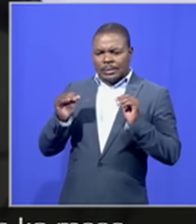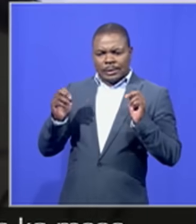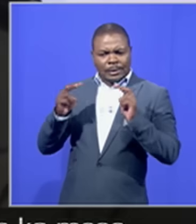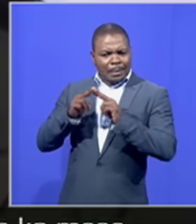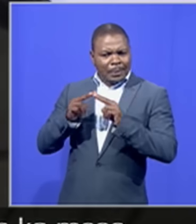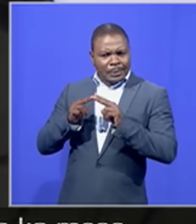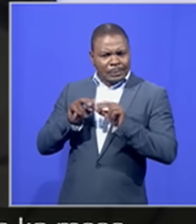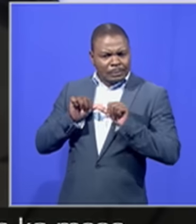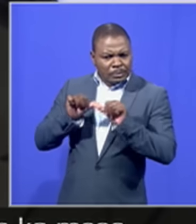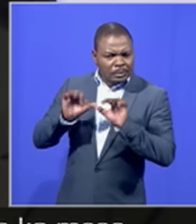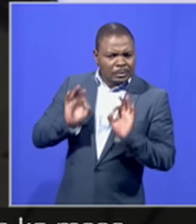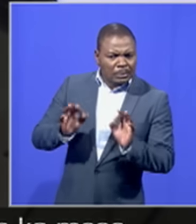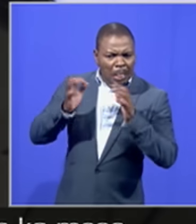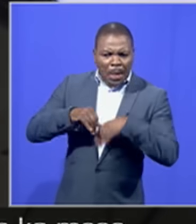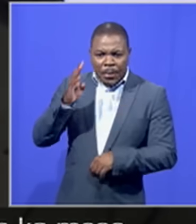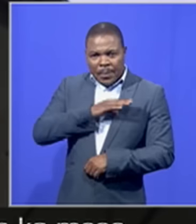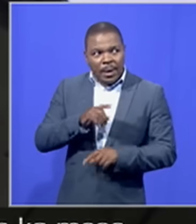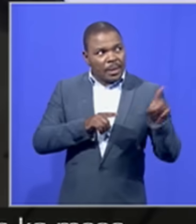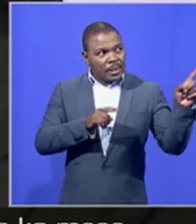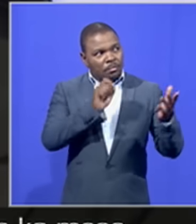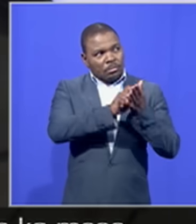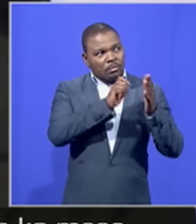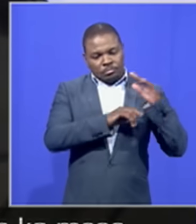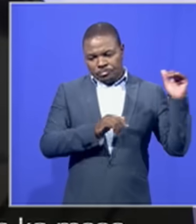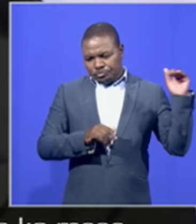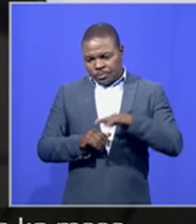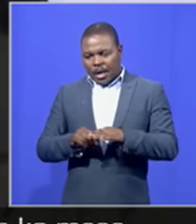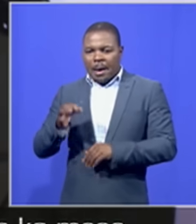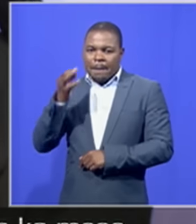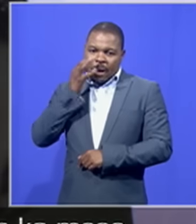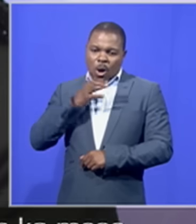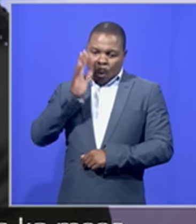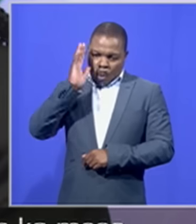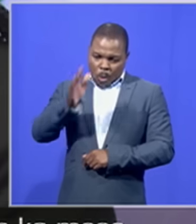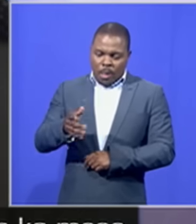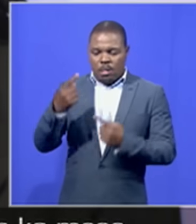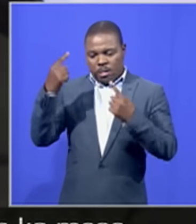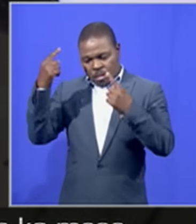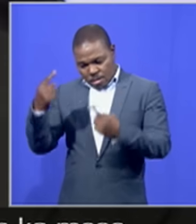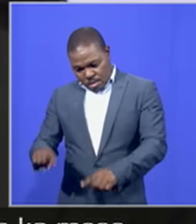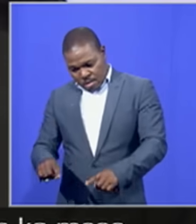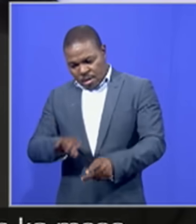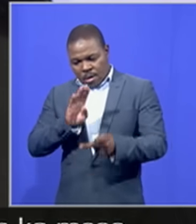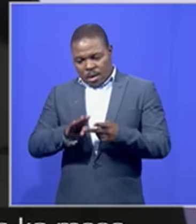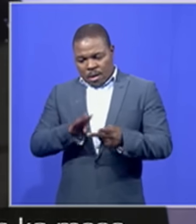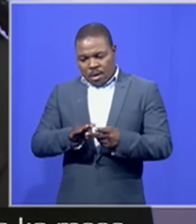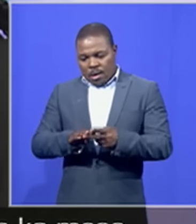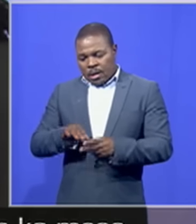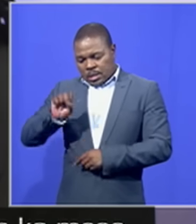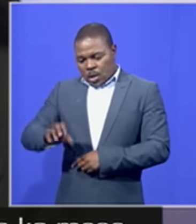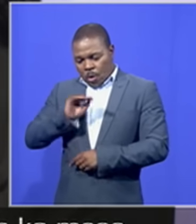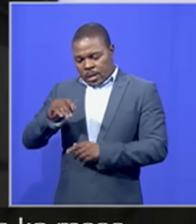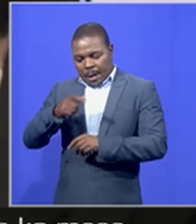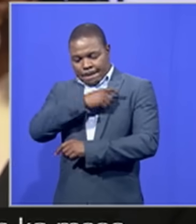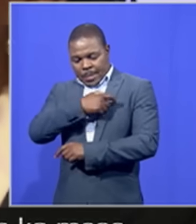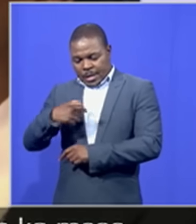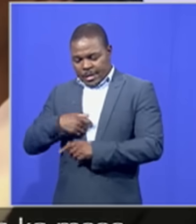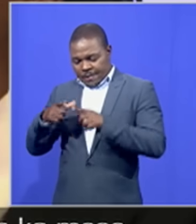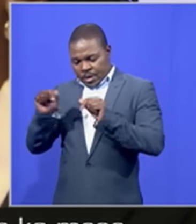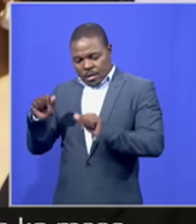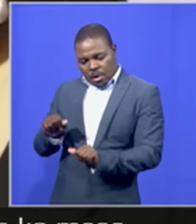ngola lengolo ba re ba ya tla ba batla ho tlo amohela neheletsano ke ha o neheletsa marapo